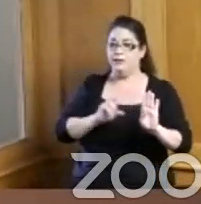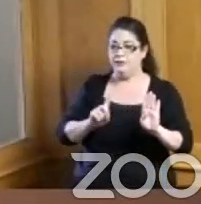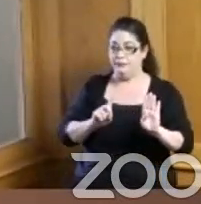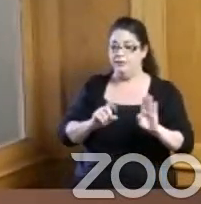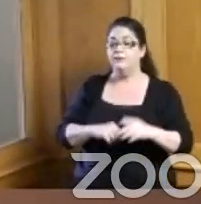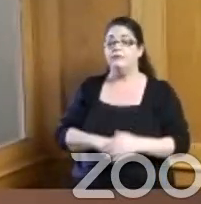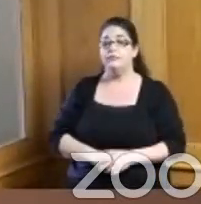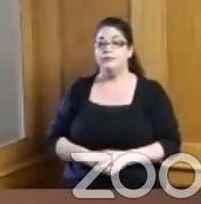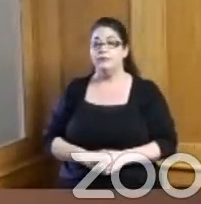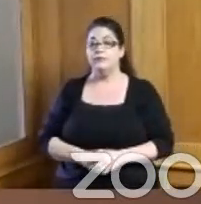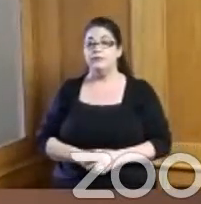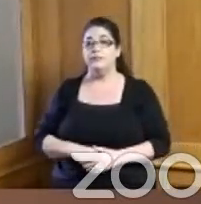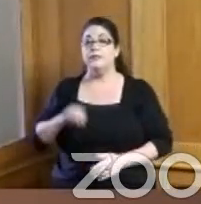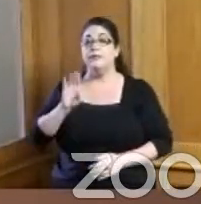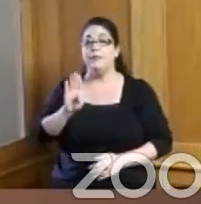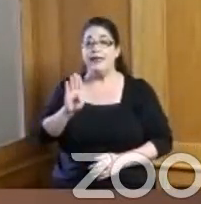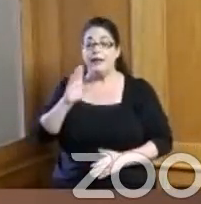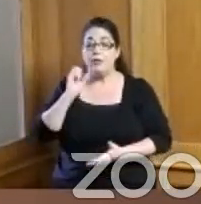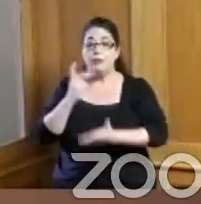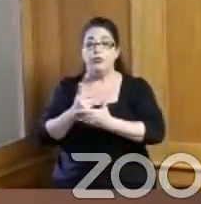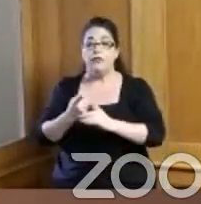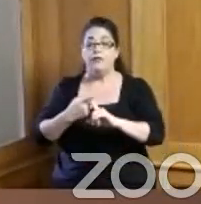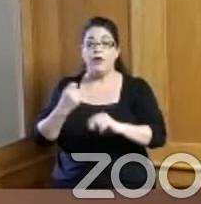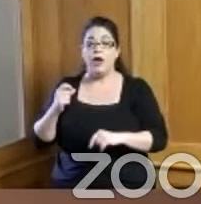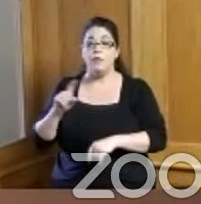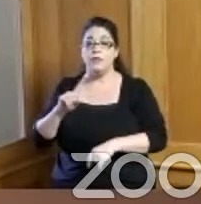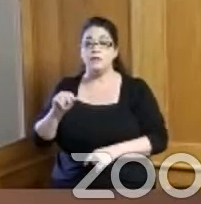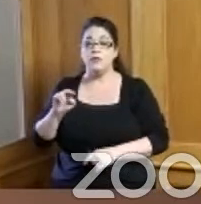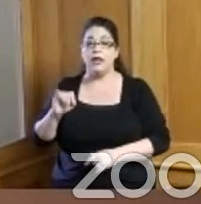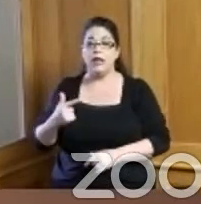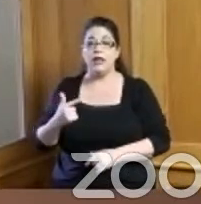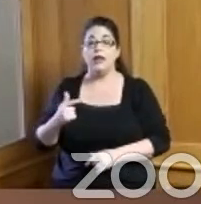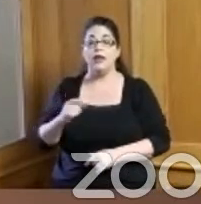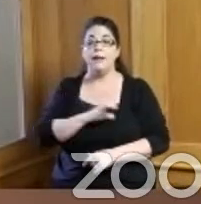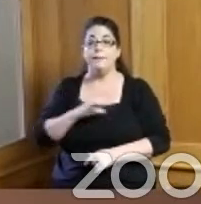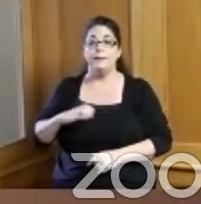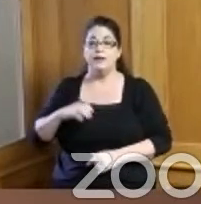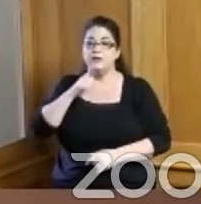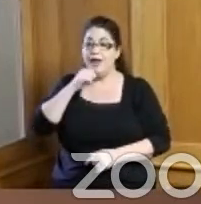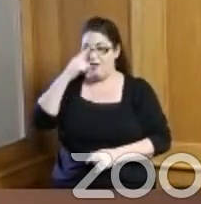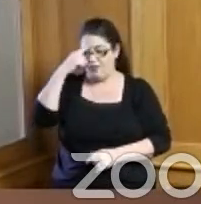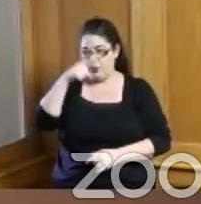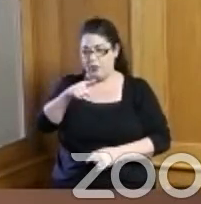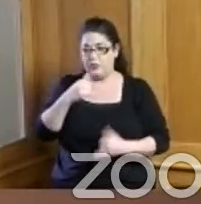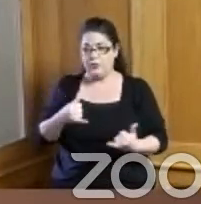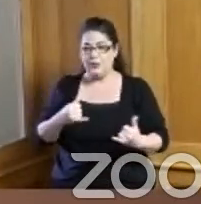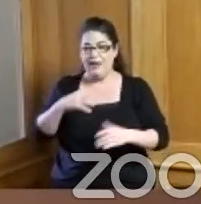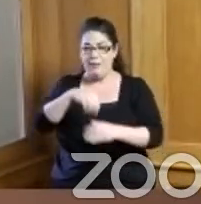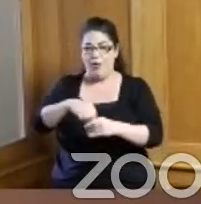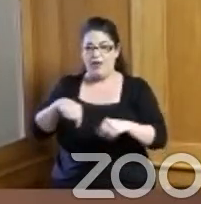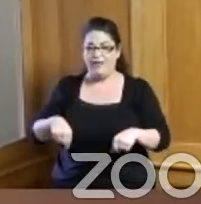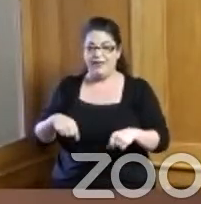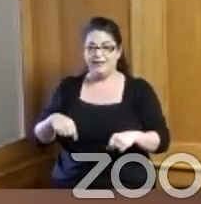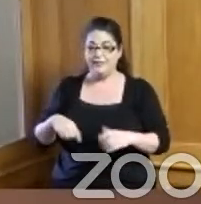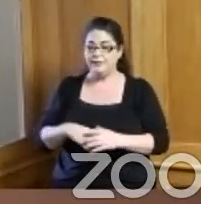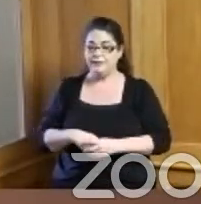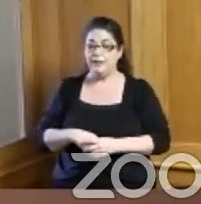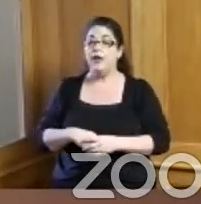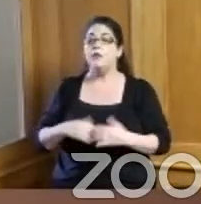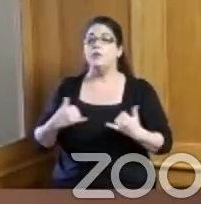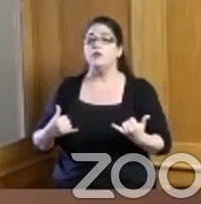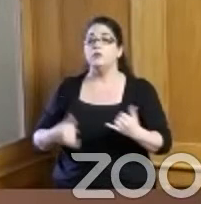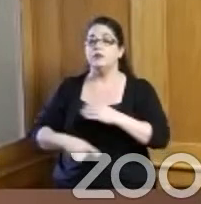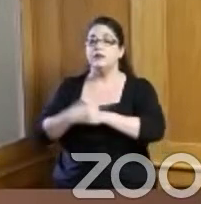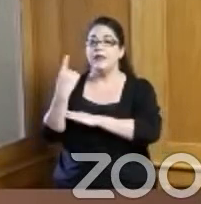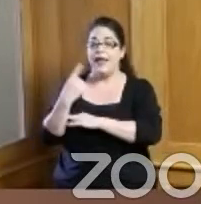is not before you. So the PUD conditions that were approved by the Zoning Commission are not before you today as part of this hearing, but they are